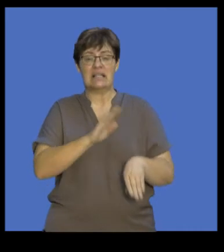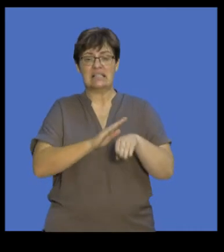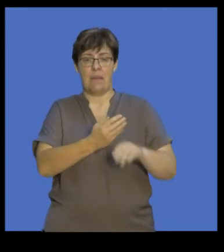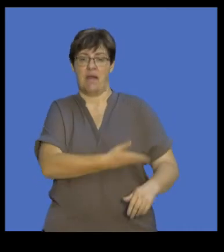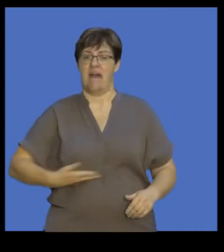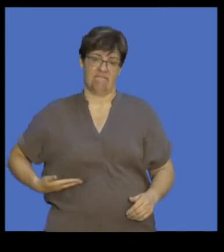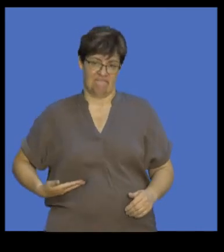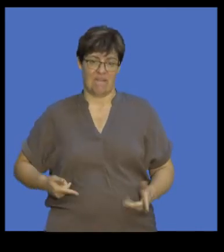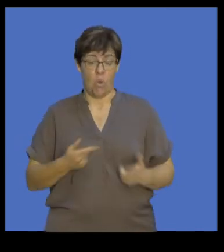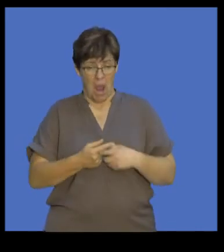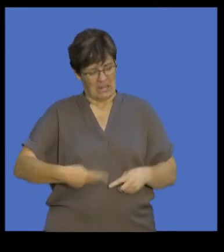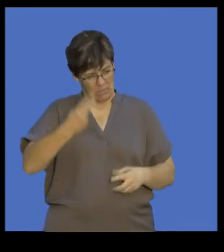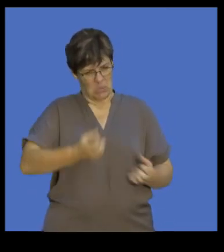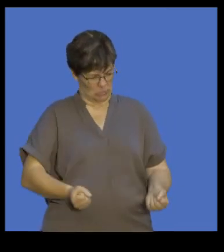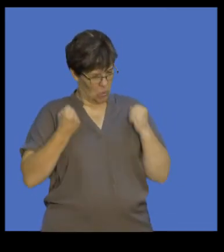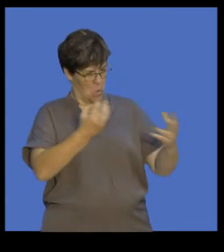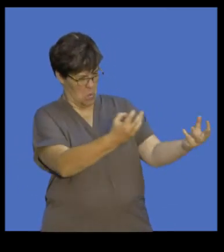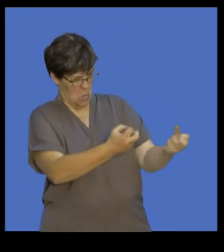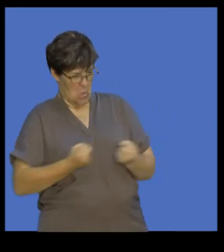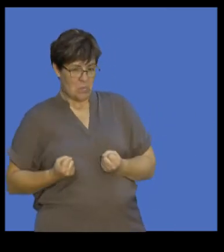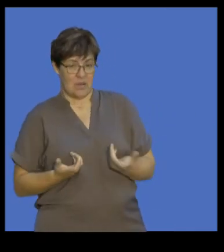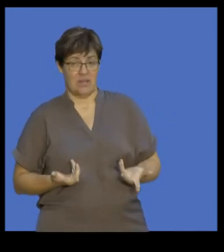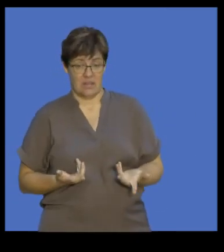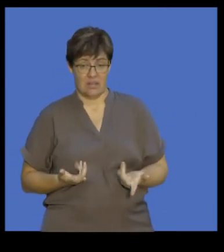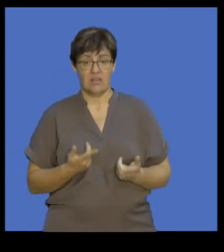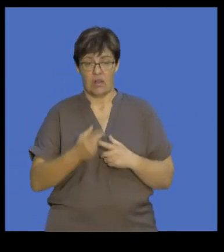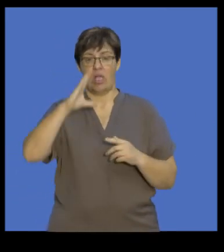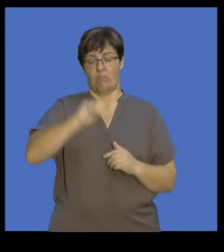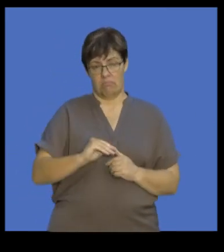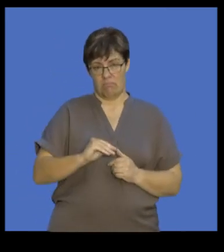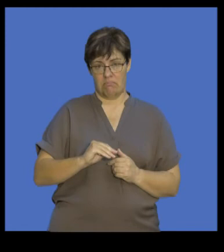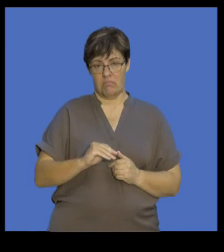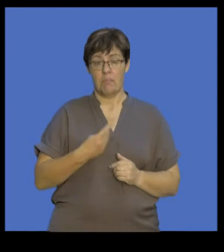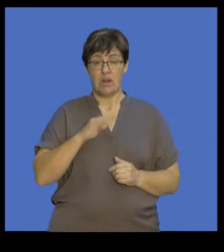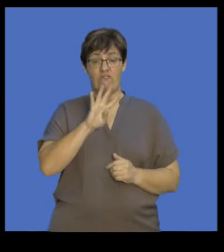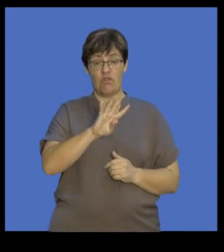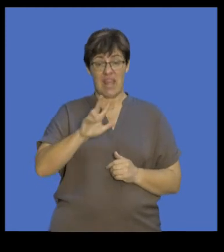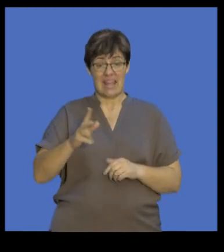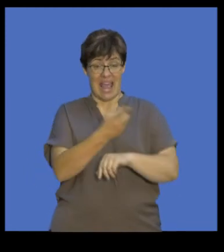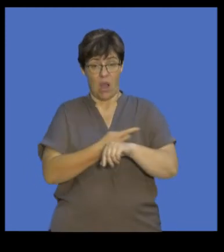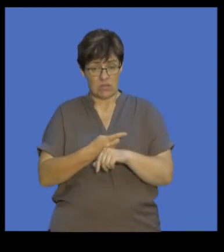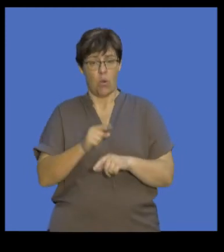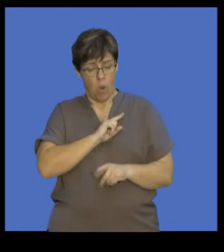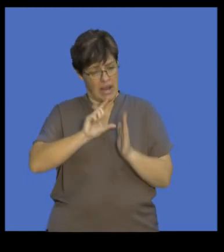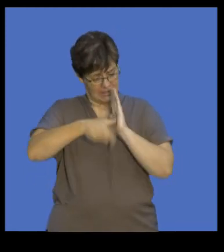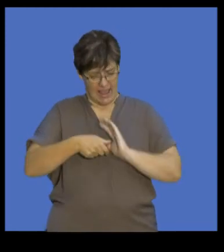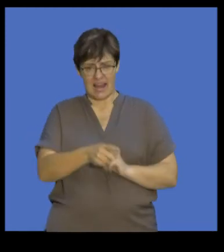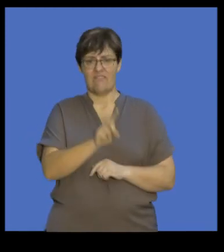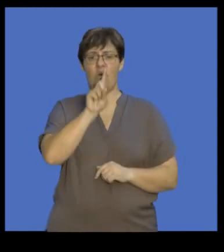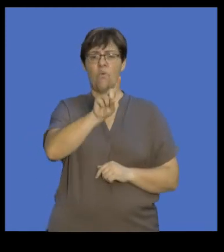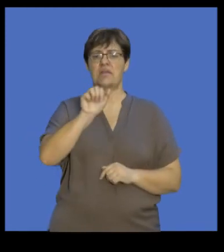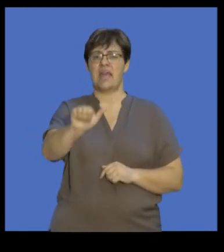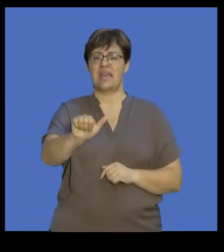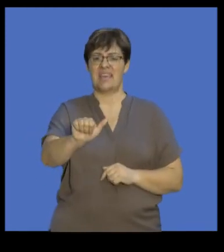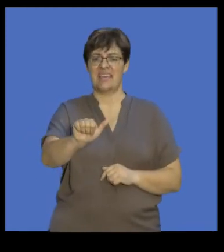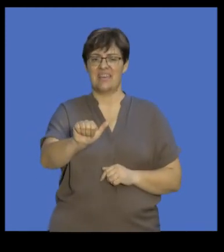job but for half the time, okay, before we consider it to be flat. So instead of it lasting for 48 hours, because it was